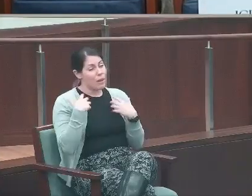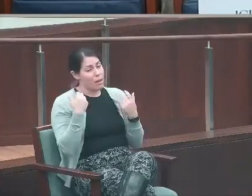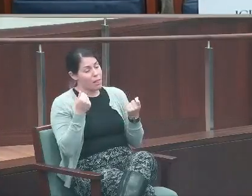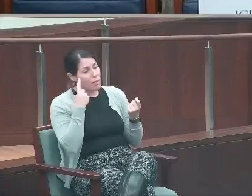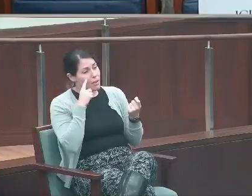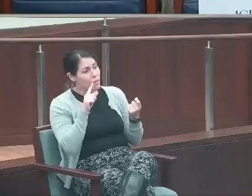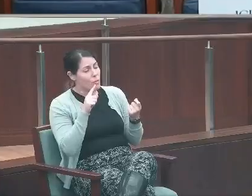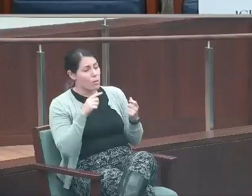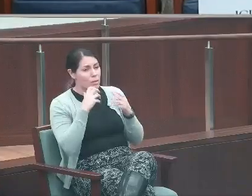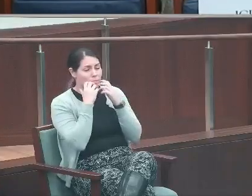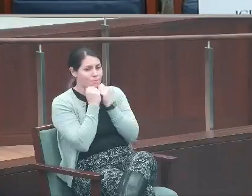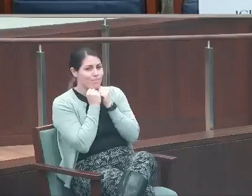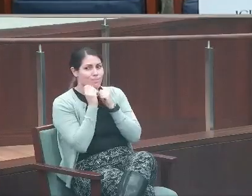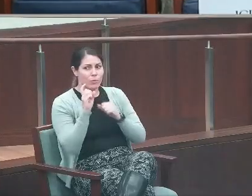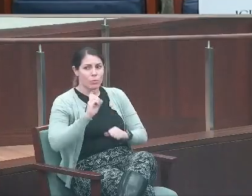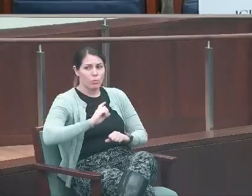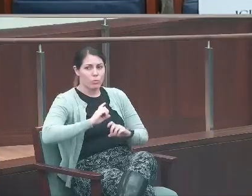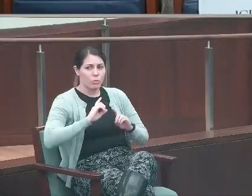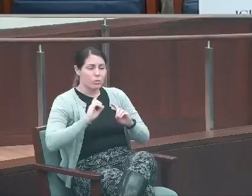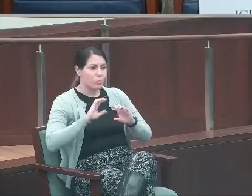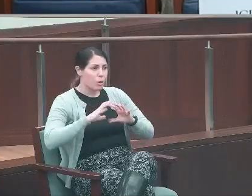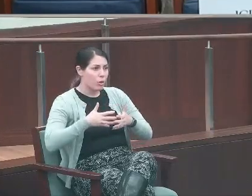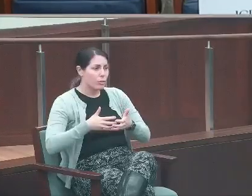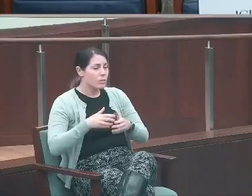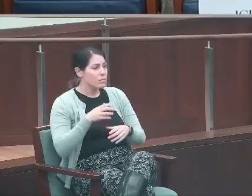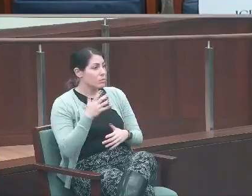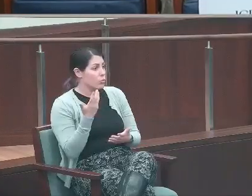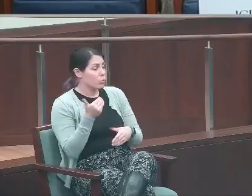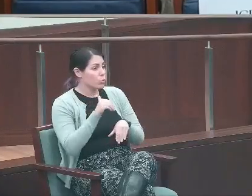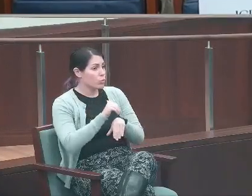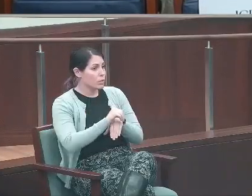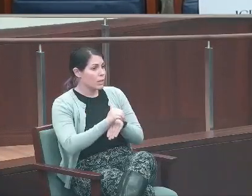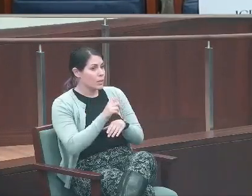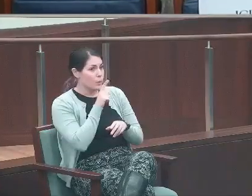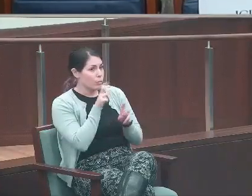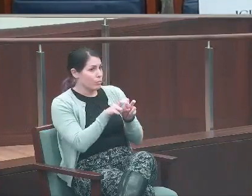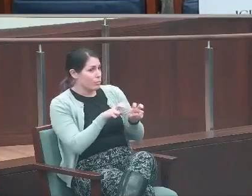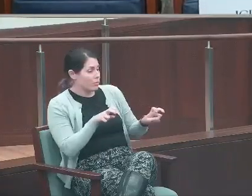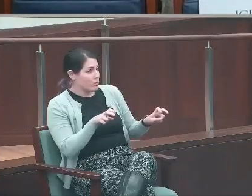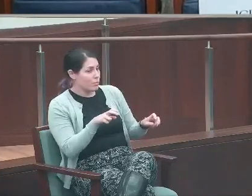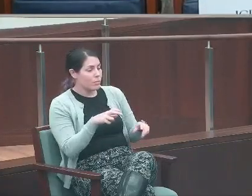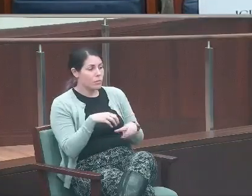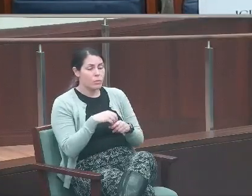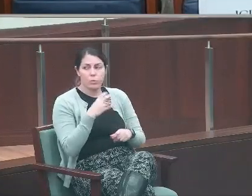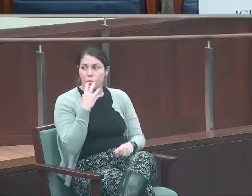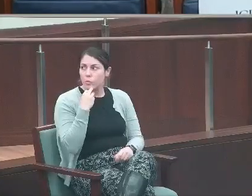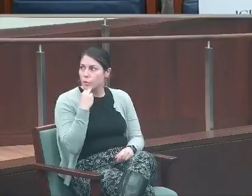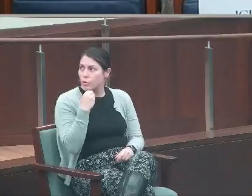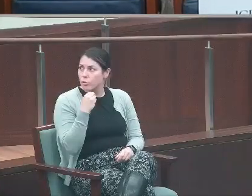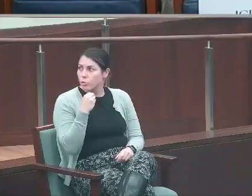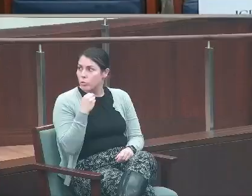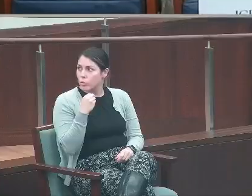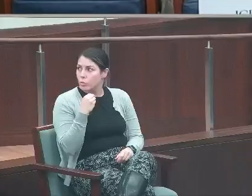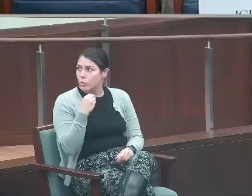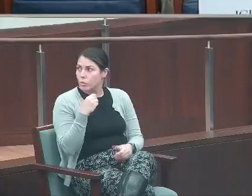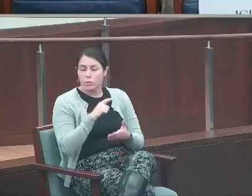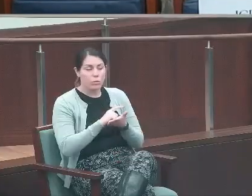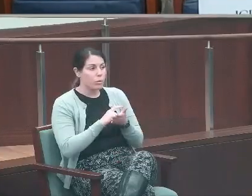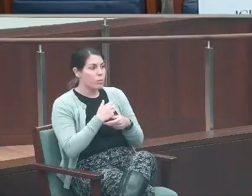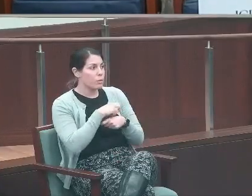sacred democracy. Our guests tonight are going to address the Jewish role in preserving that